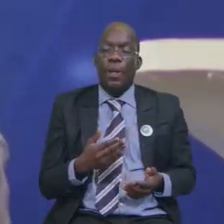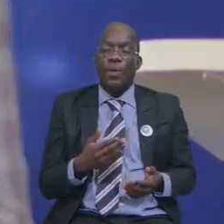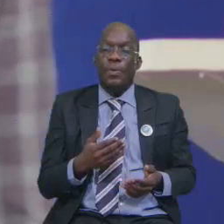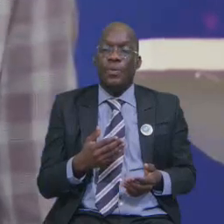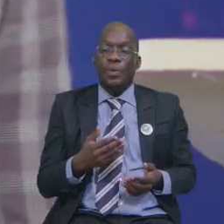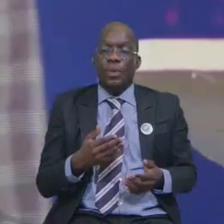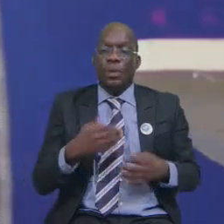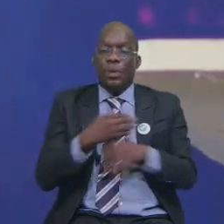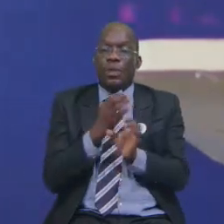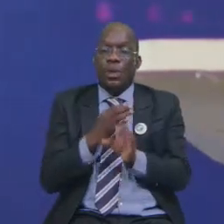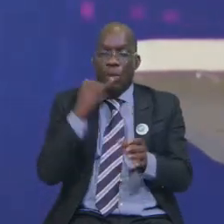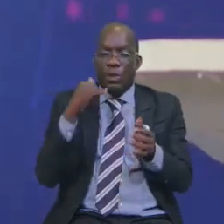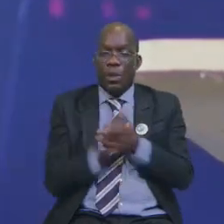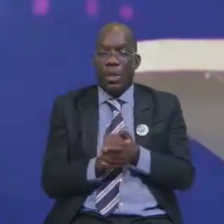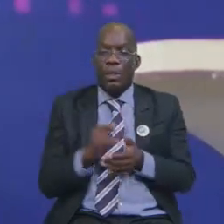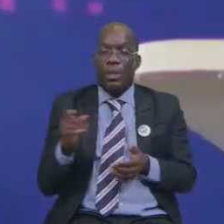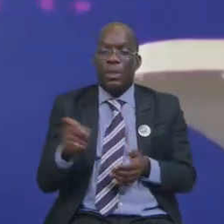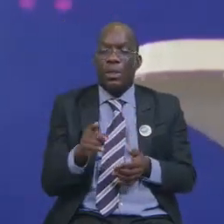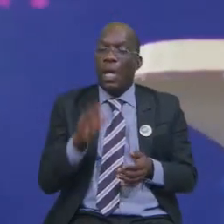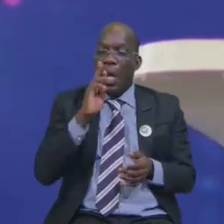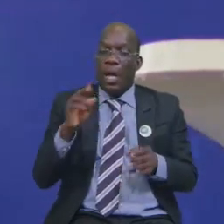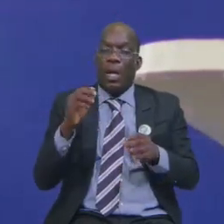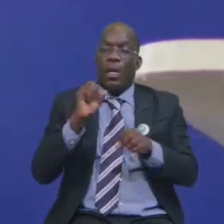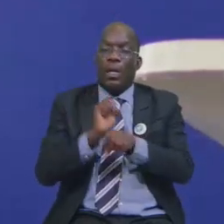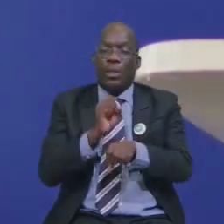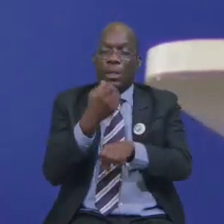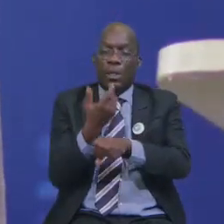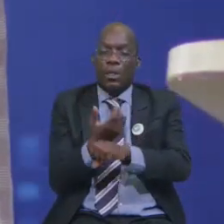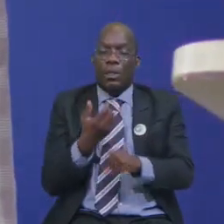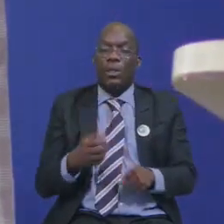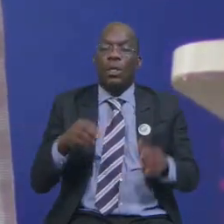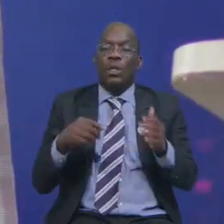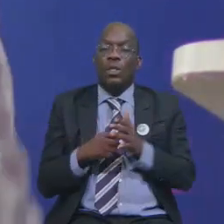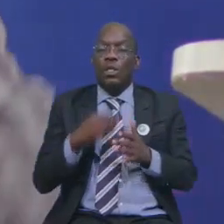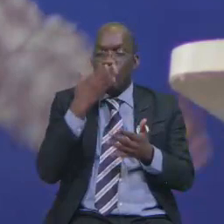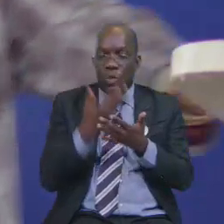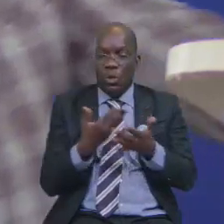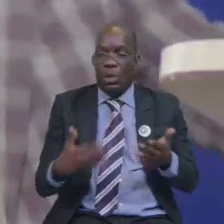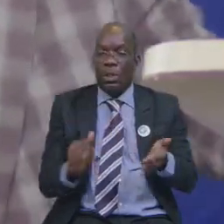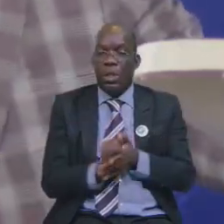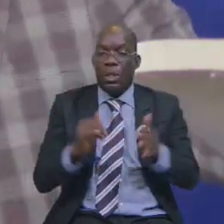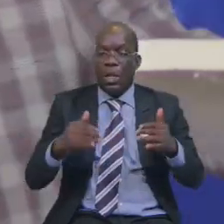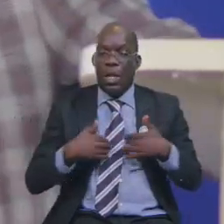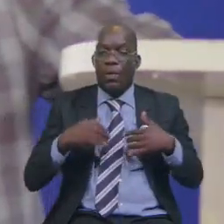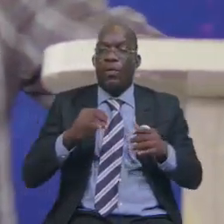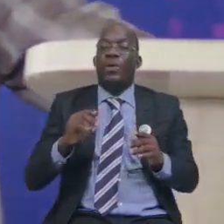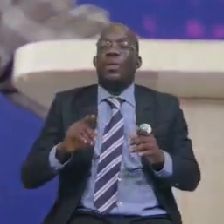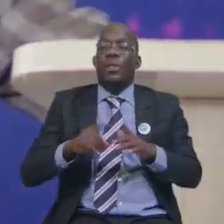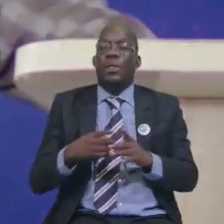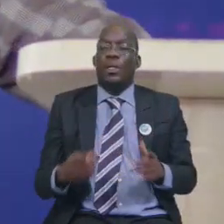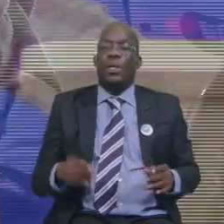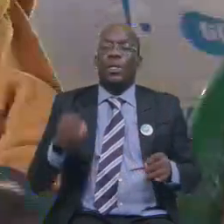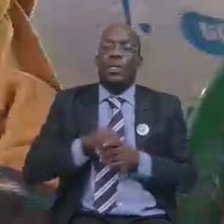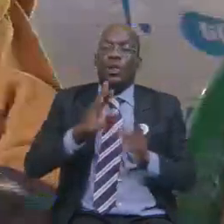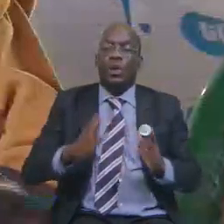diligence. This thing, this good thing that has started in your life, you will be diligent, you